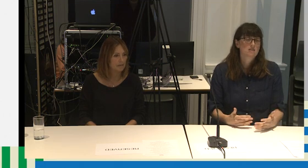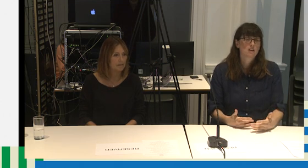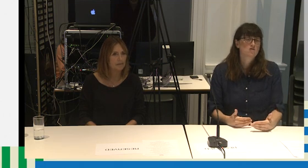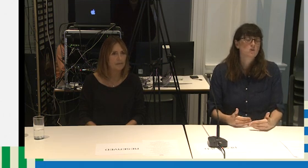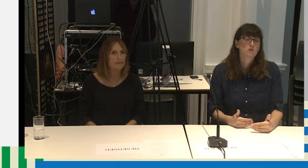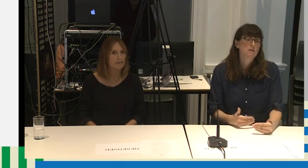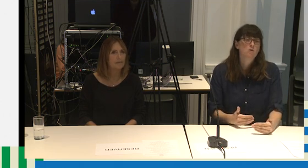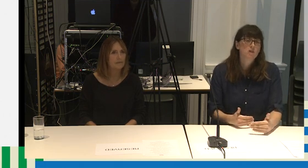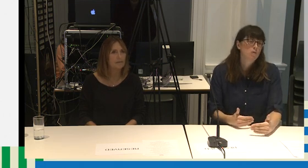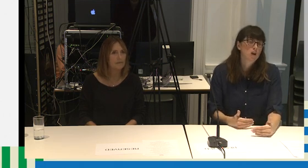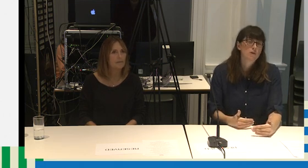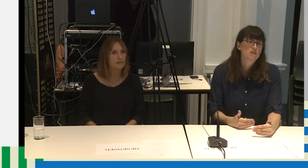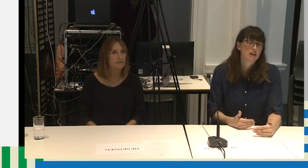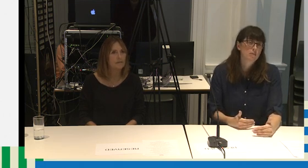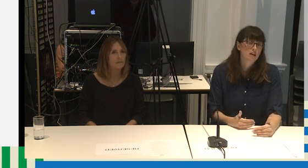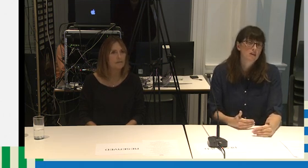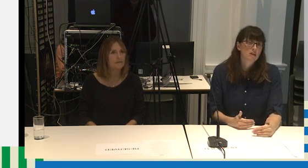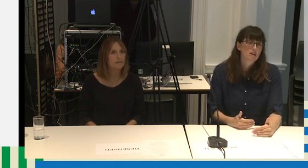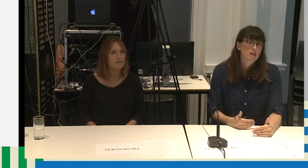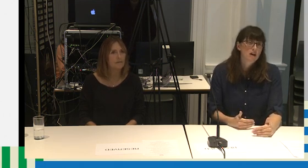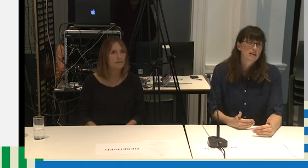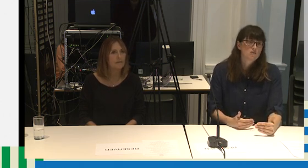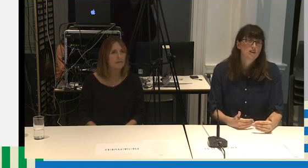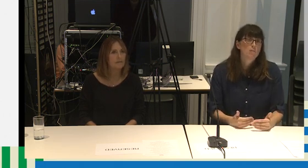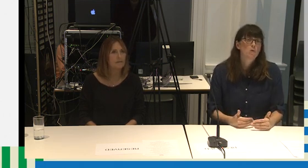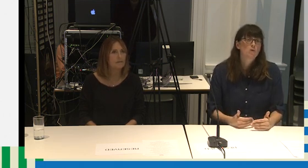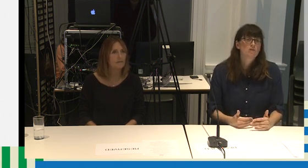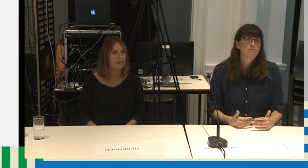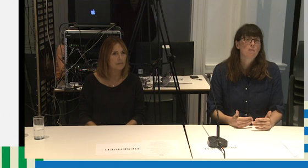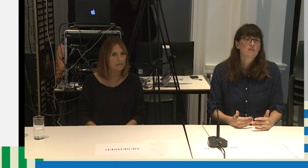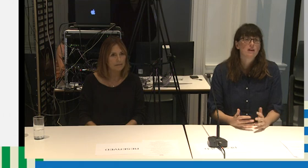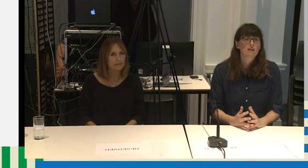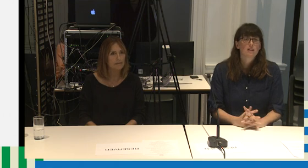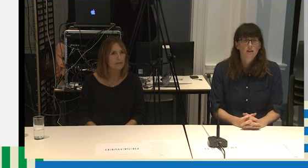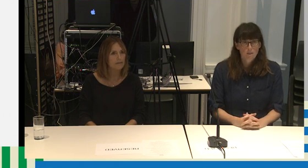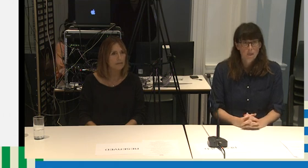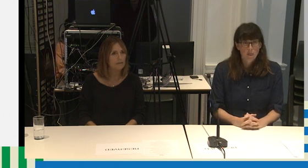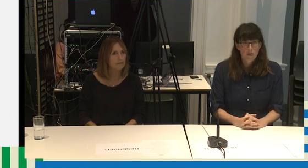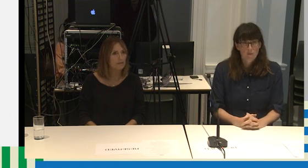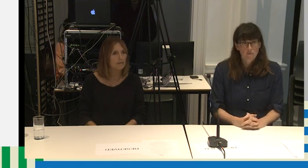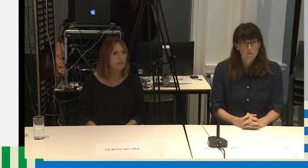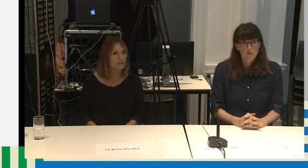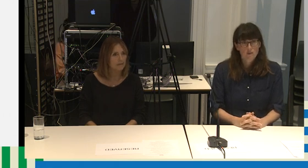The idea is that Signstrokes will keep on going and developing, and it's really important to remember that.